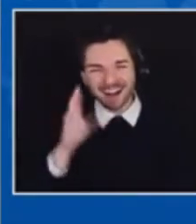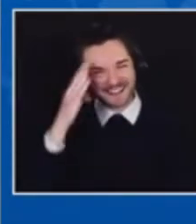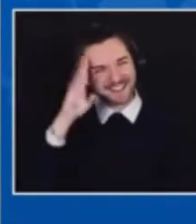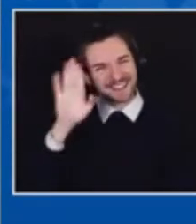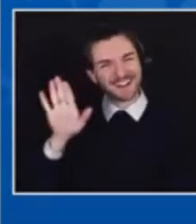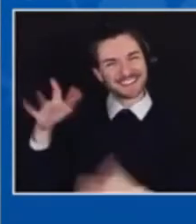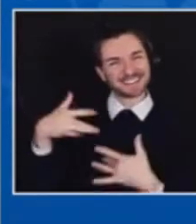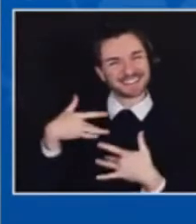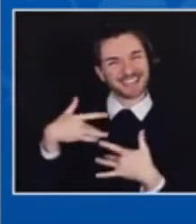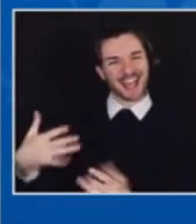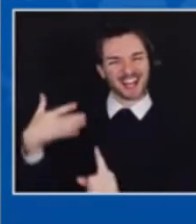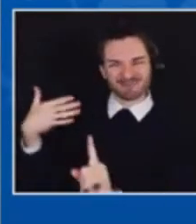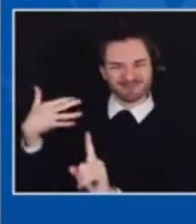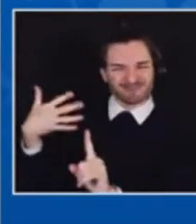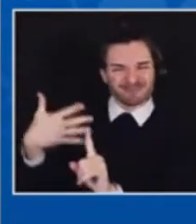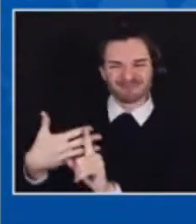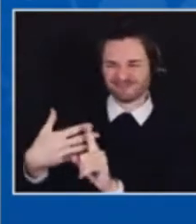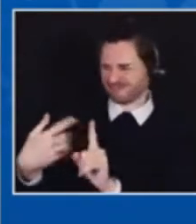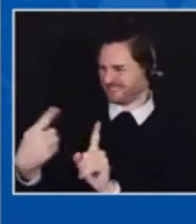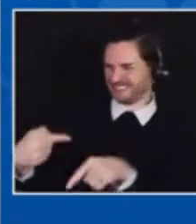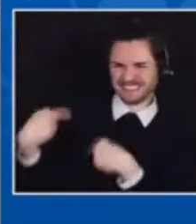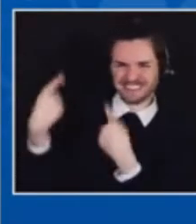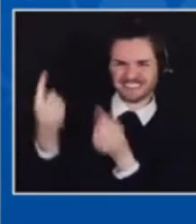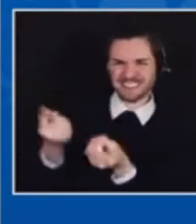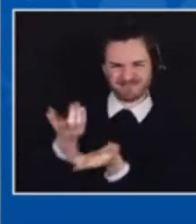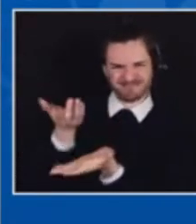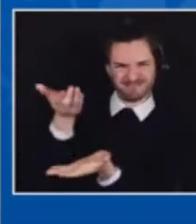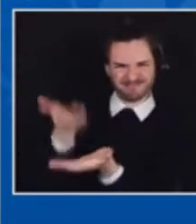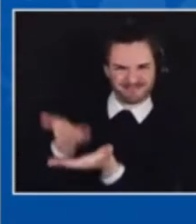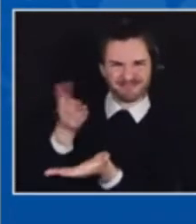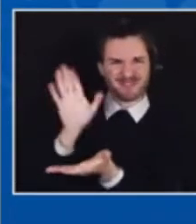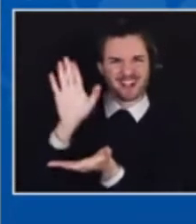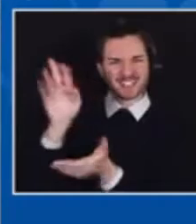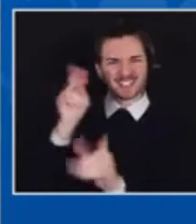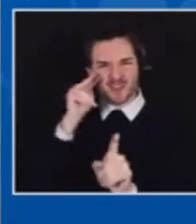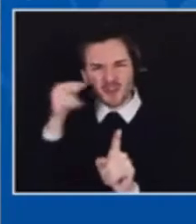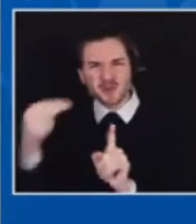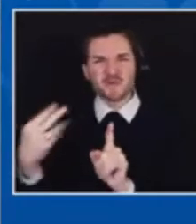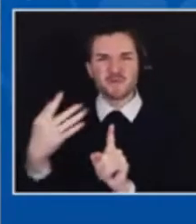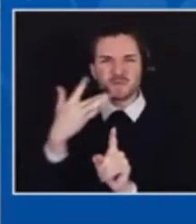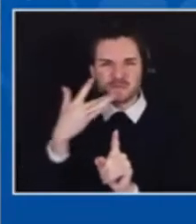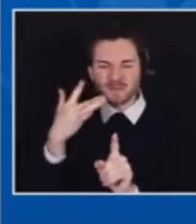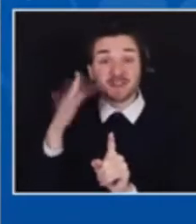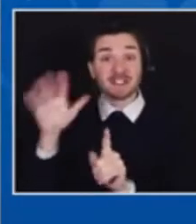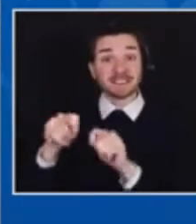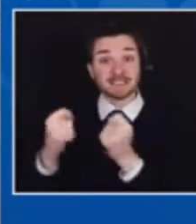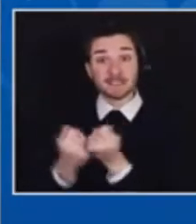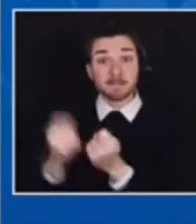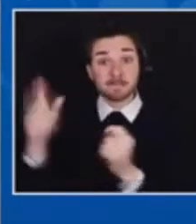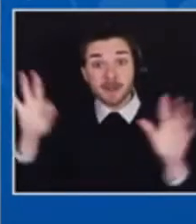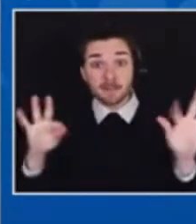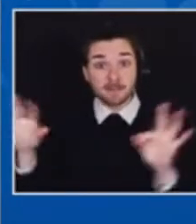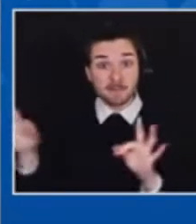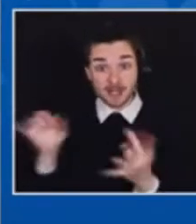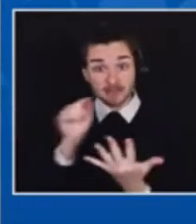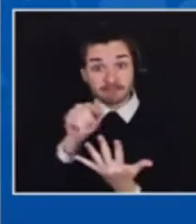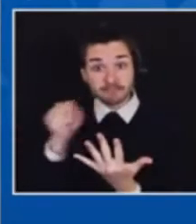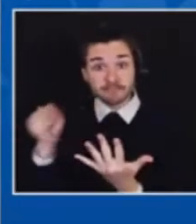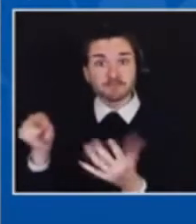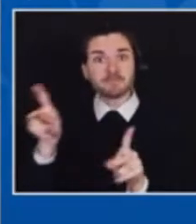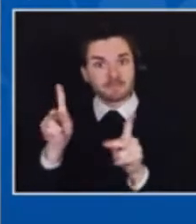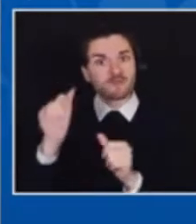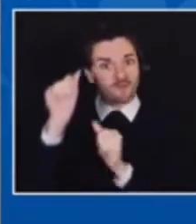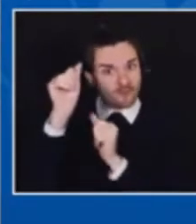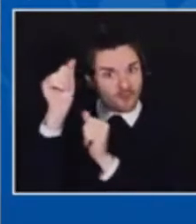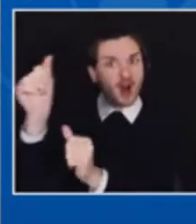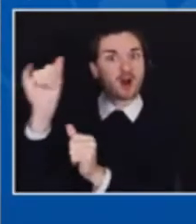his um his advocacy and his words speak for themselves and his team that he selects will be people who are implementing his